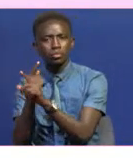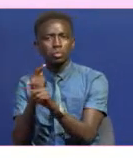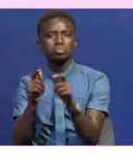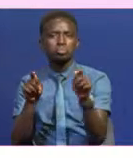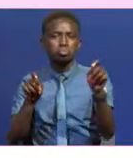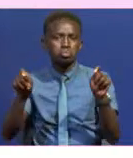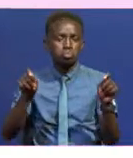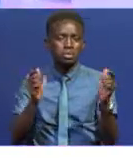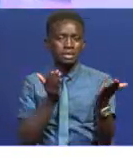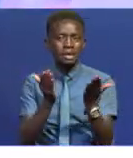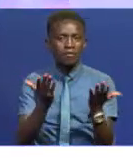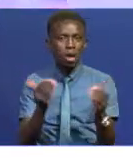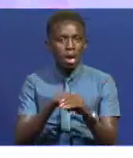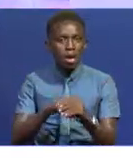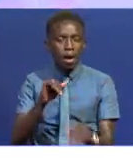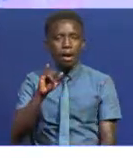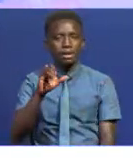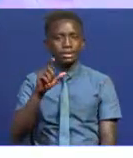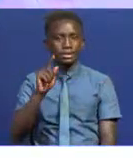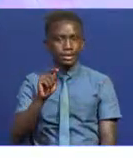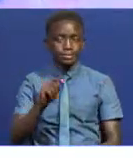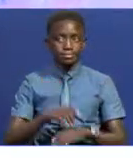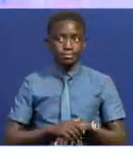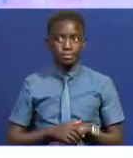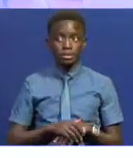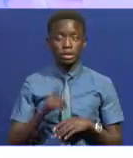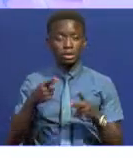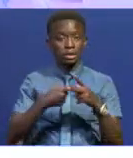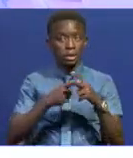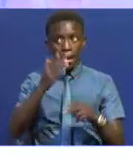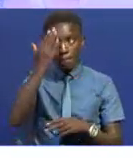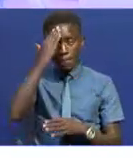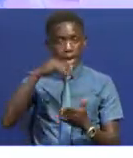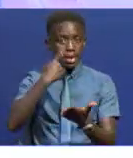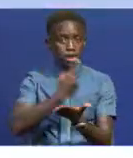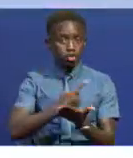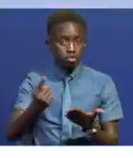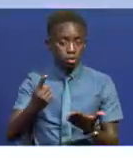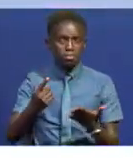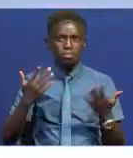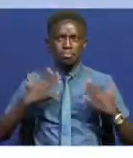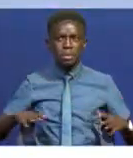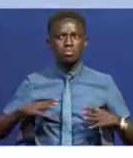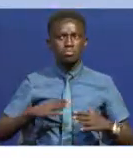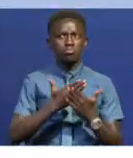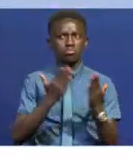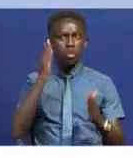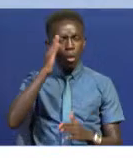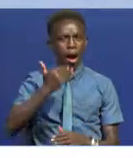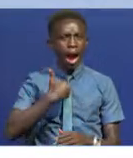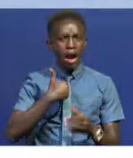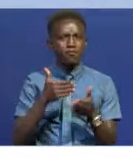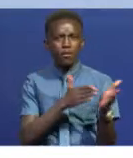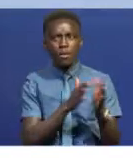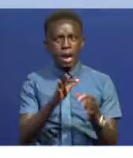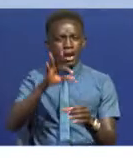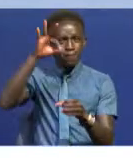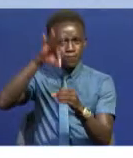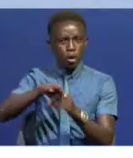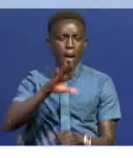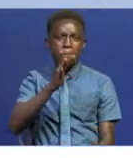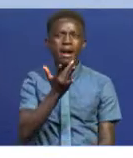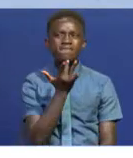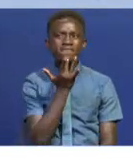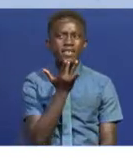the ICT industry. For a month, starting from Monday next week, the public will have the opportunity to cast votes for their favorite nominees